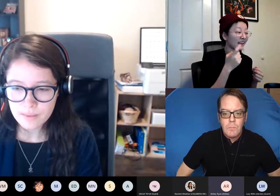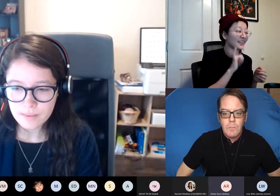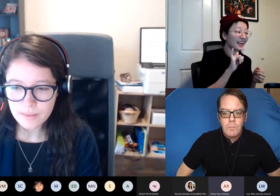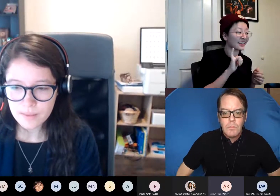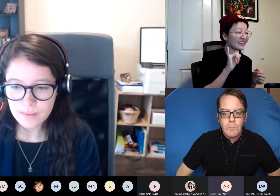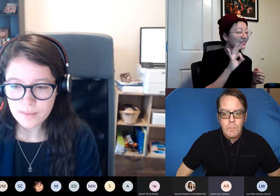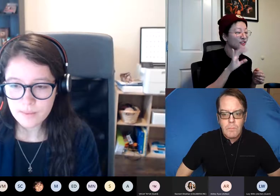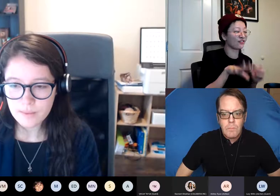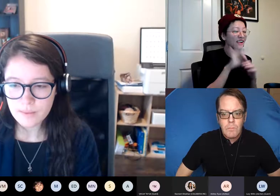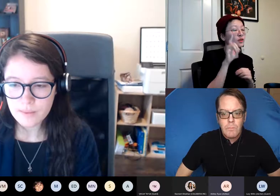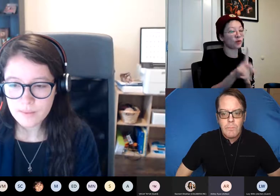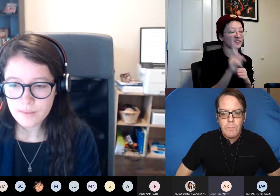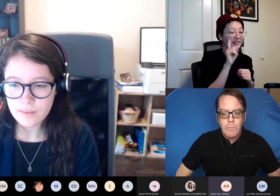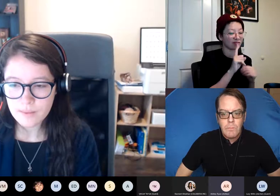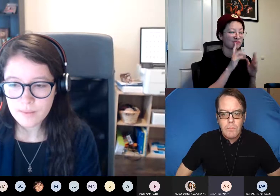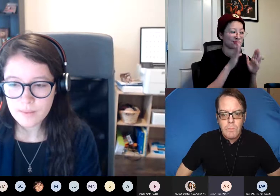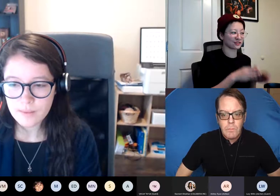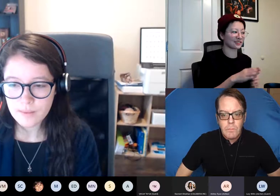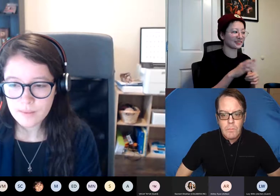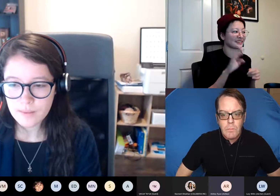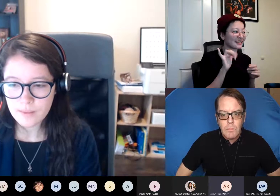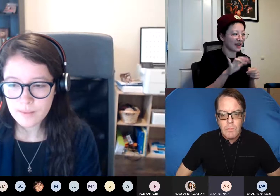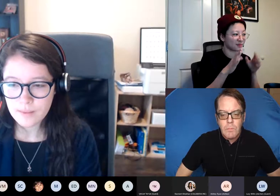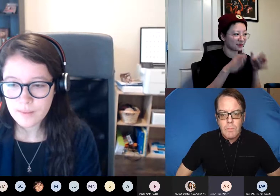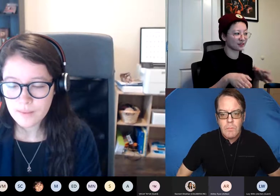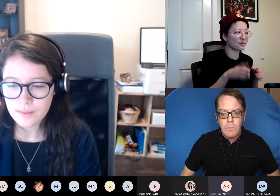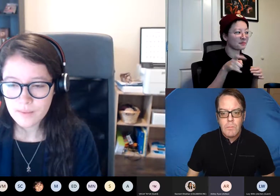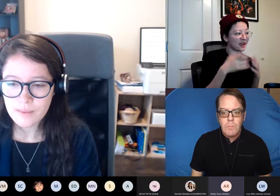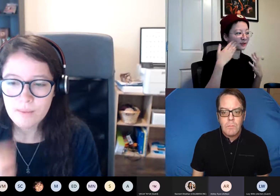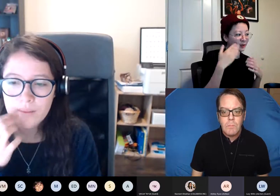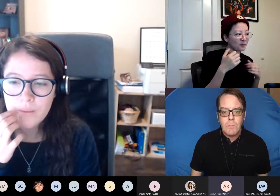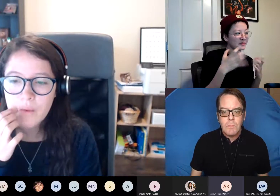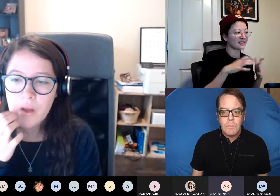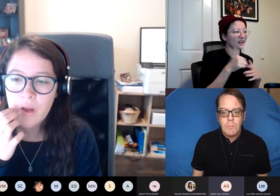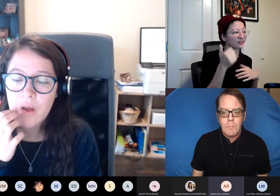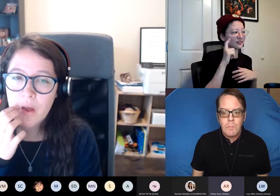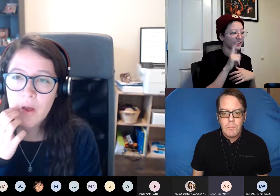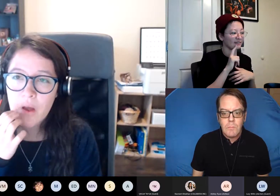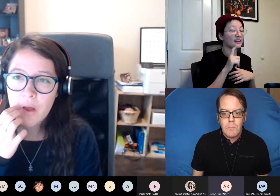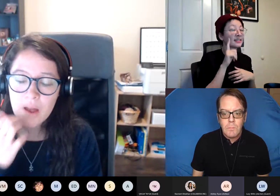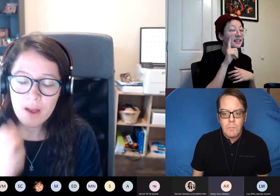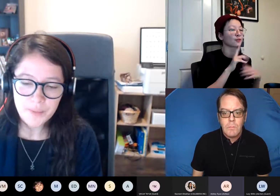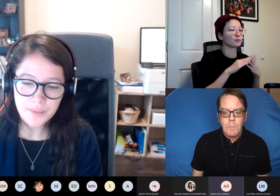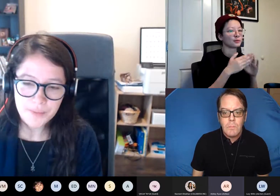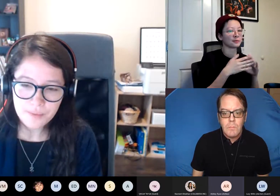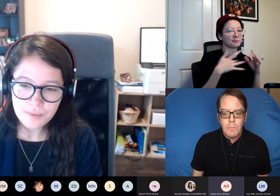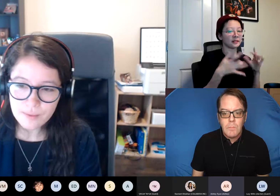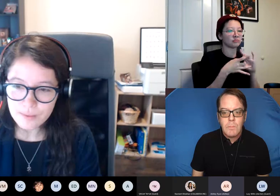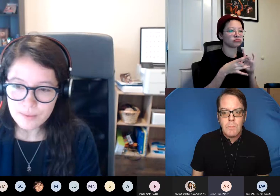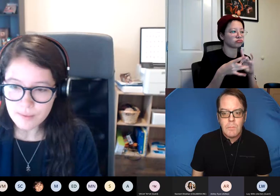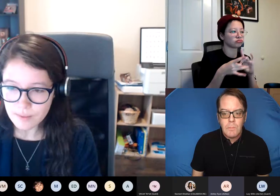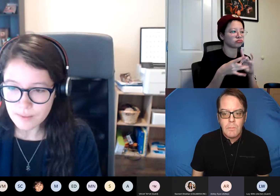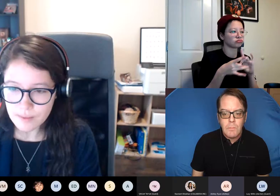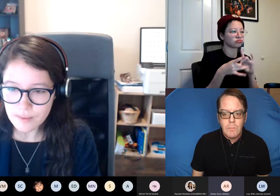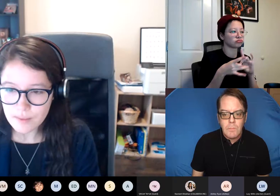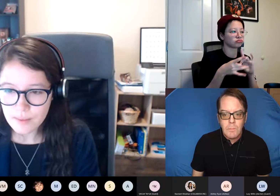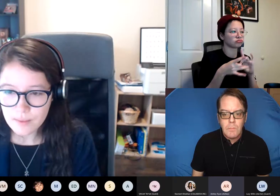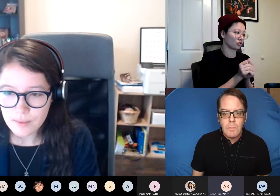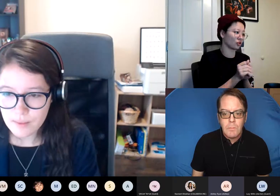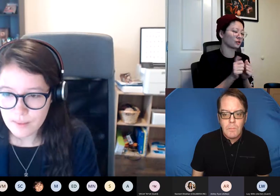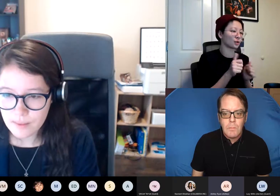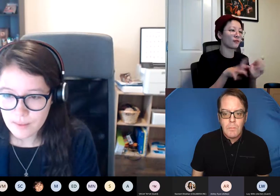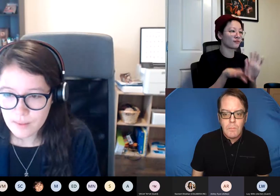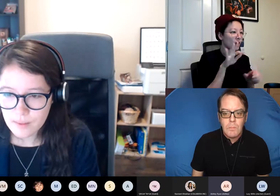you, whether you find them through means of social media or even one deaf person. That deaf person is going to know other